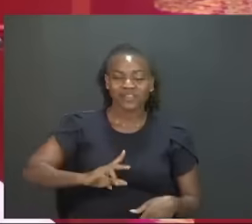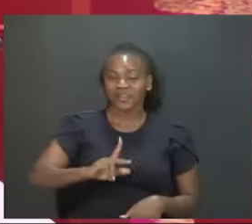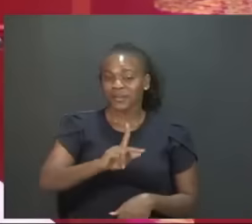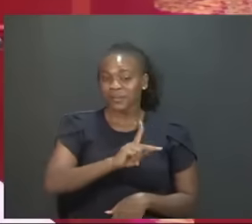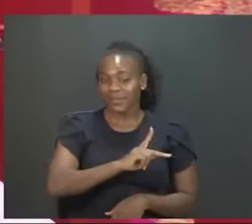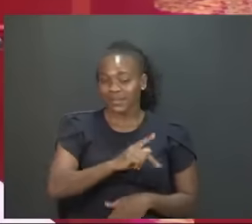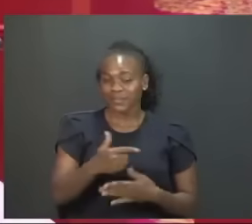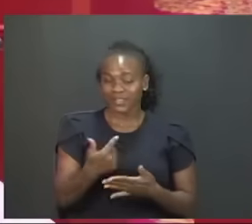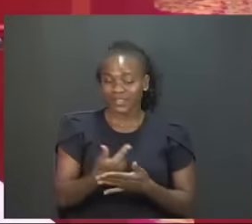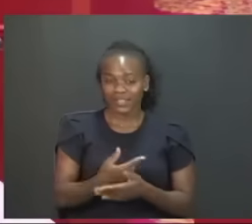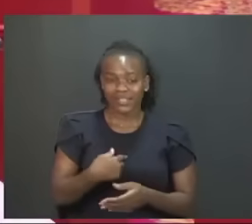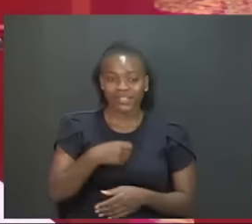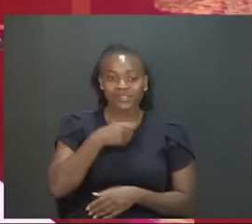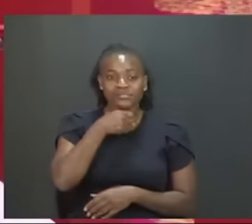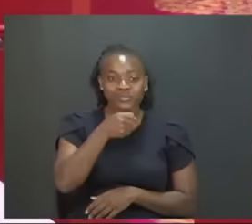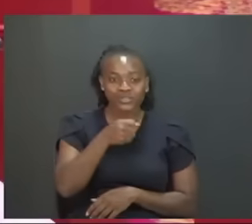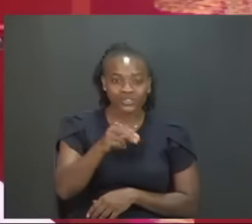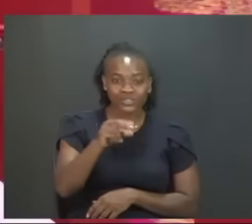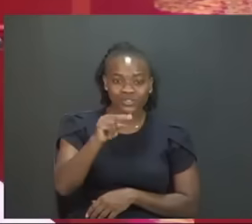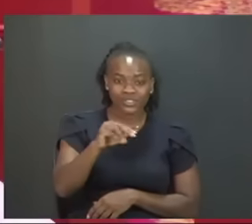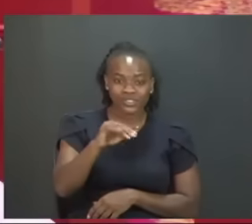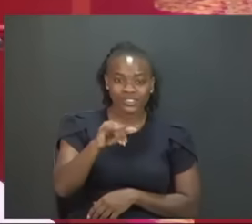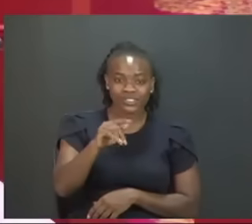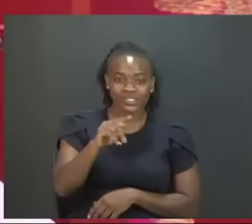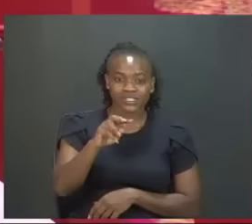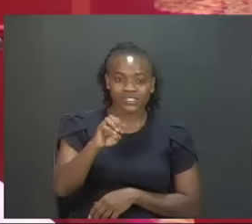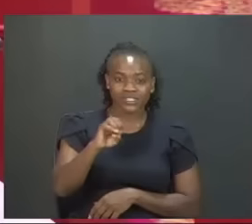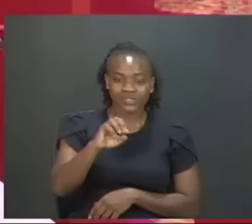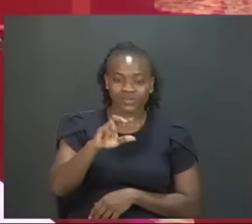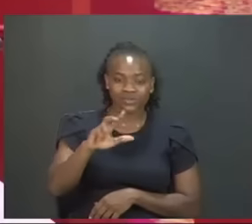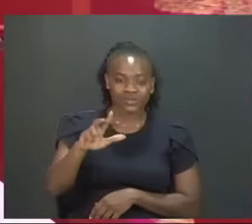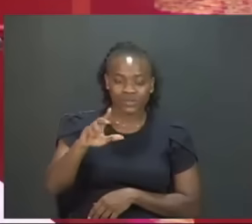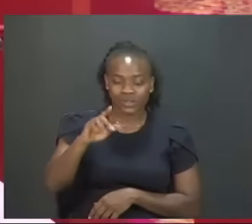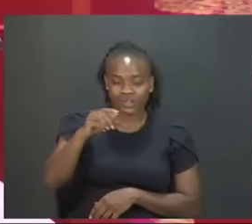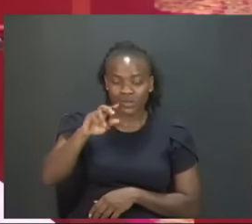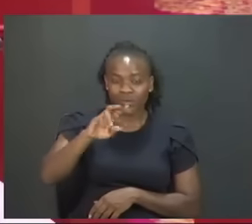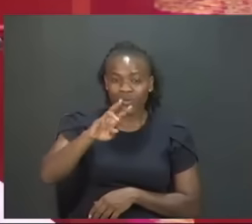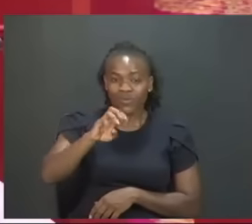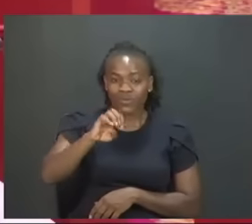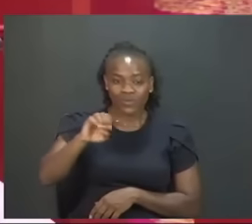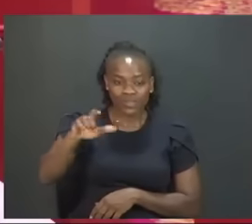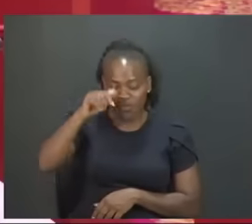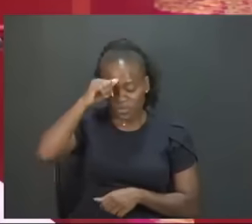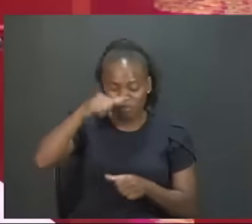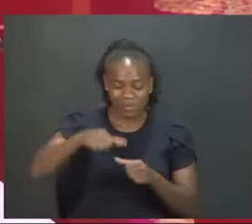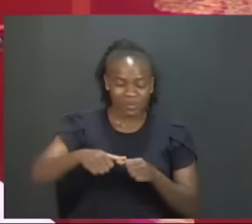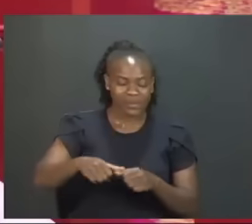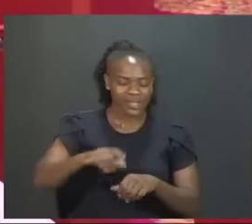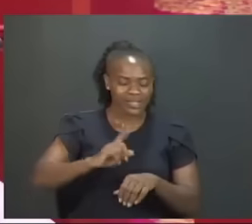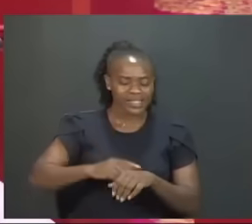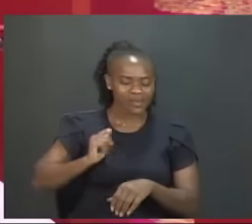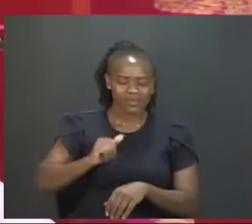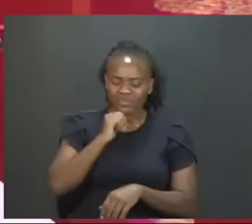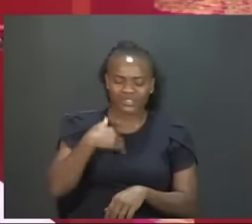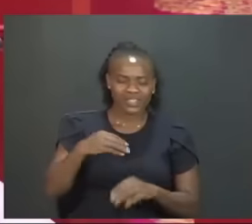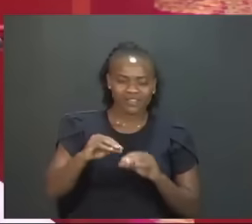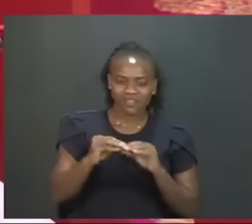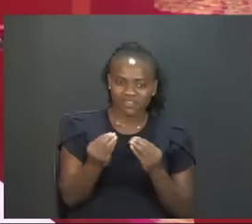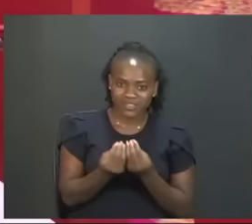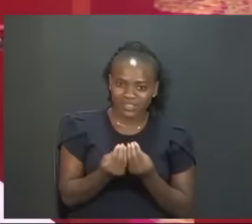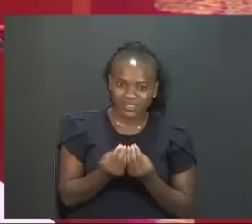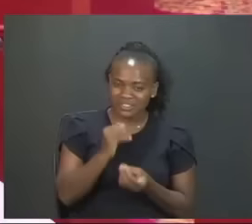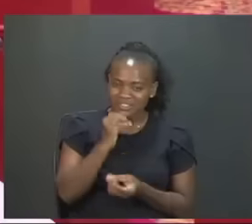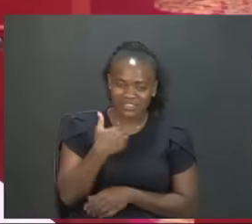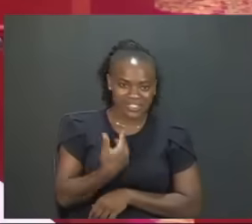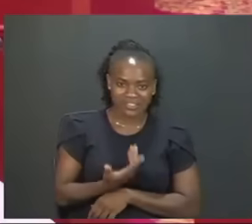I'm sure Nitiwo will recall that in the days when he was a whip, we didn't have offices. We didn't have